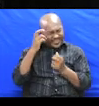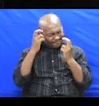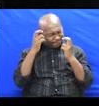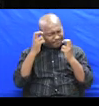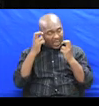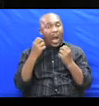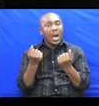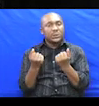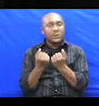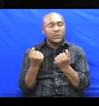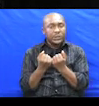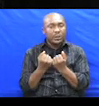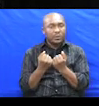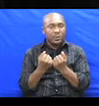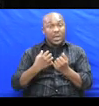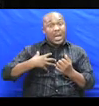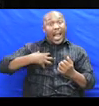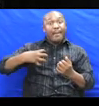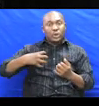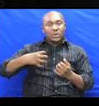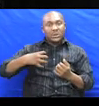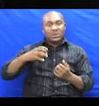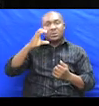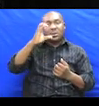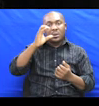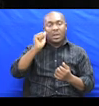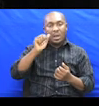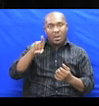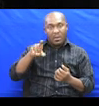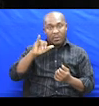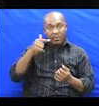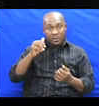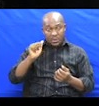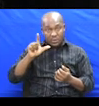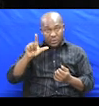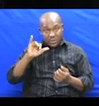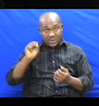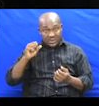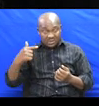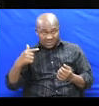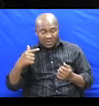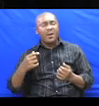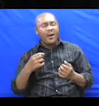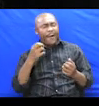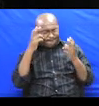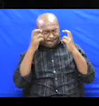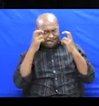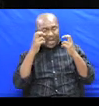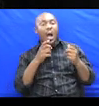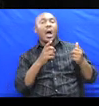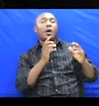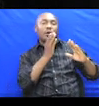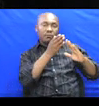the capitalist nations itself. And the major objectives of colonial economy in Africa were